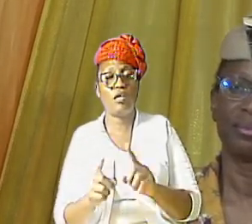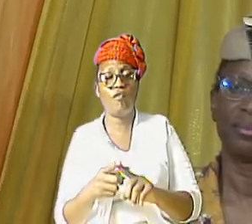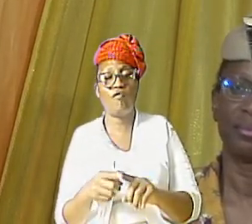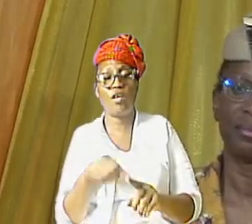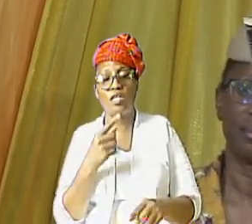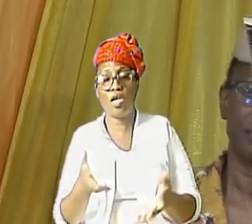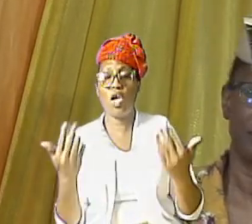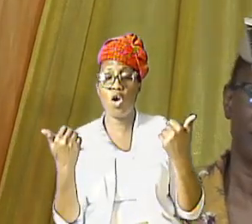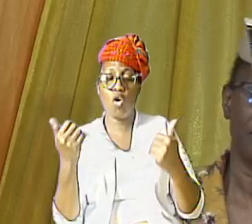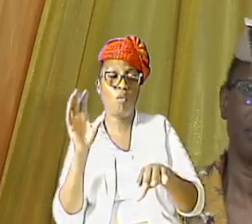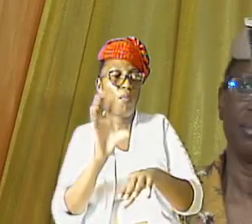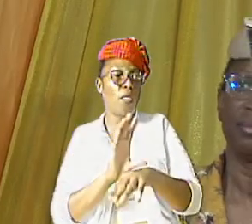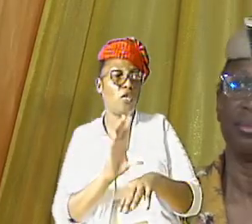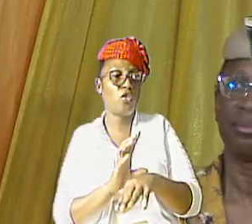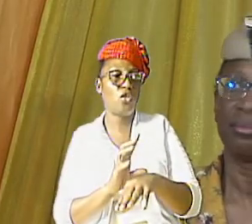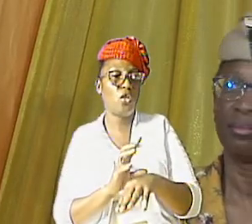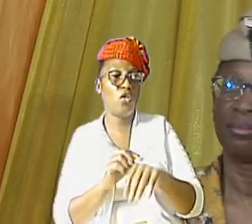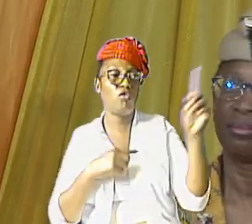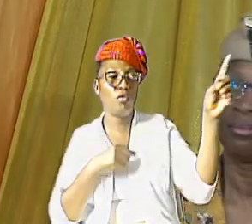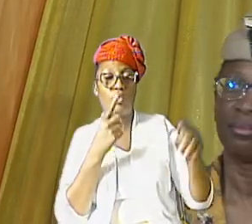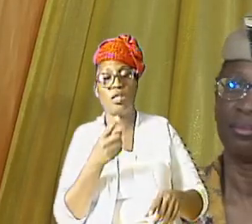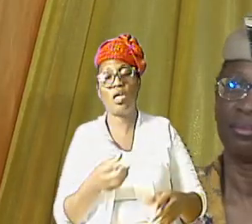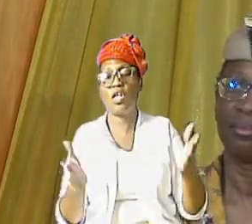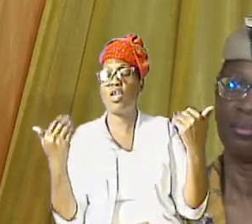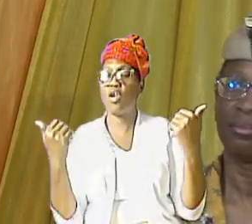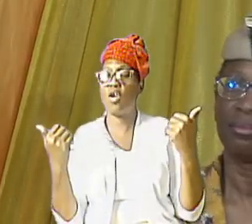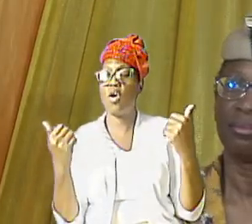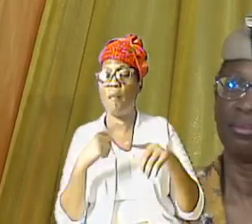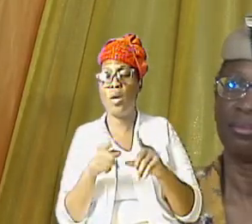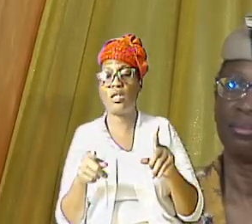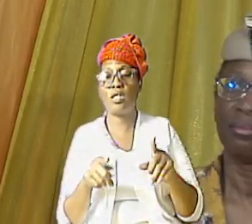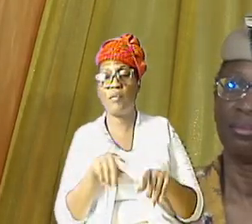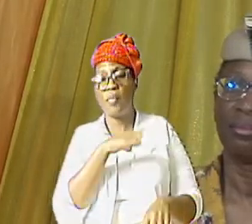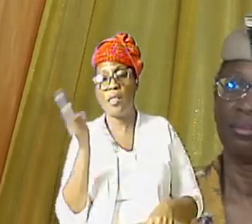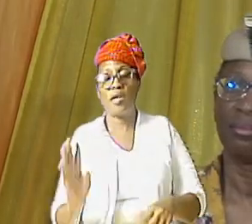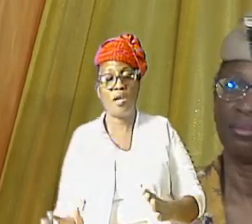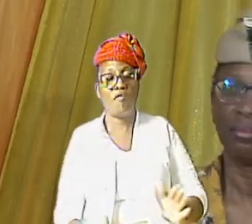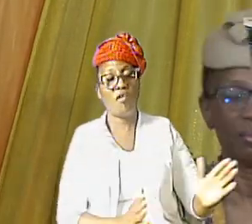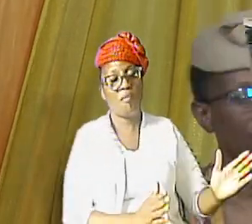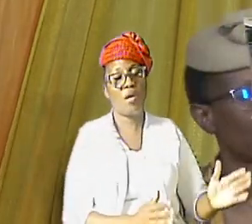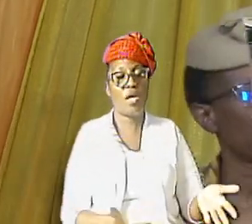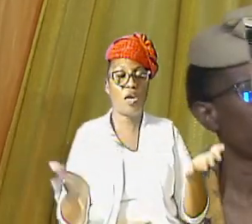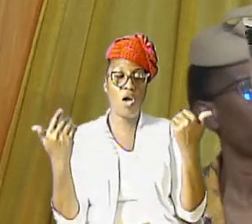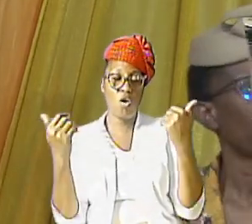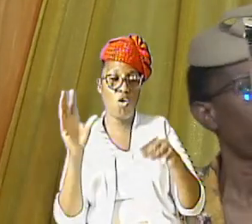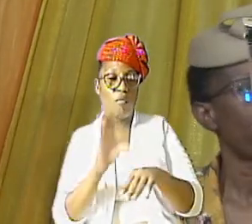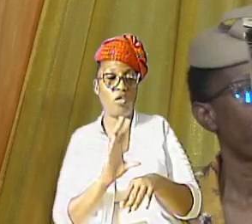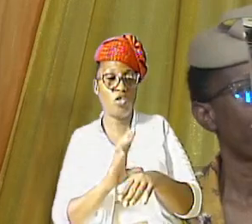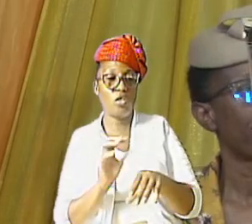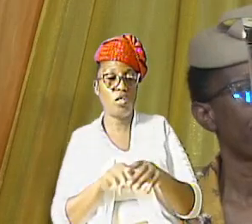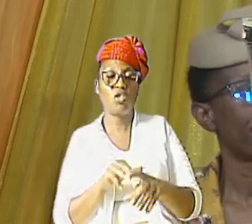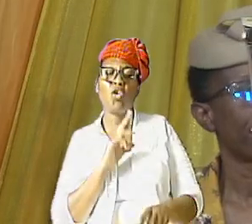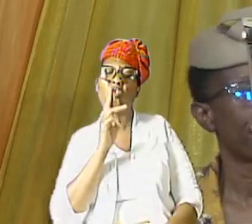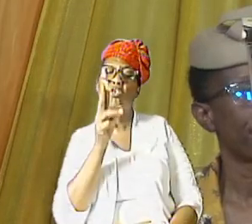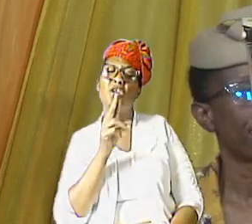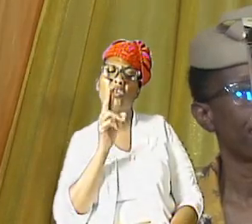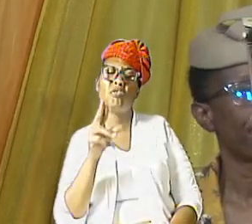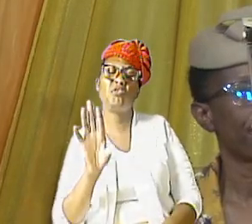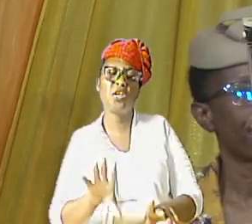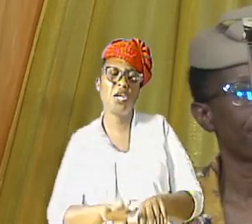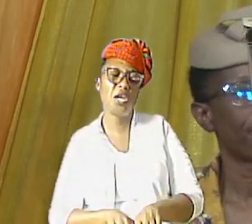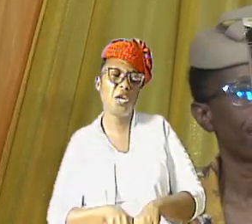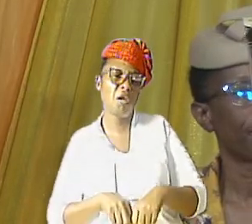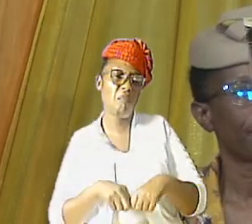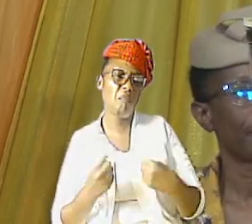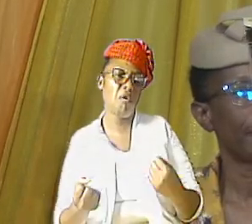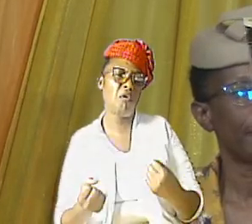the Sunday morning, him say, come to church. I said, yeah, ma'am, I'm going to come. But I really and truly never planned to come. And I tell him, say, in this state, I was really broken and contemplating. I